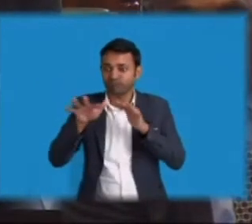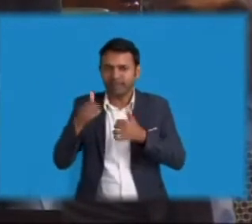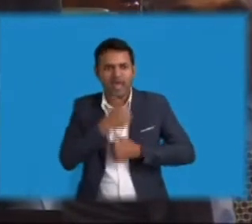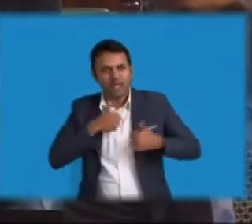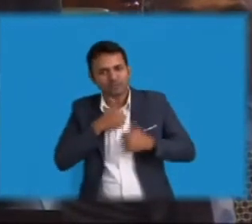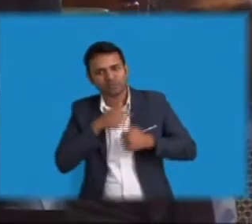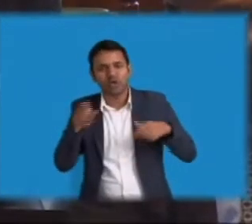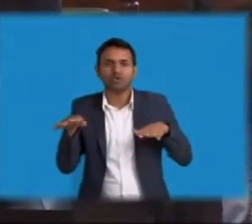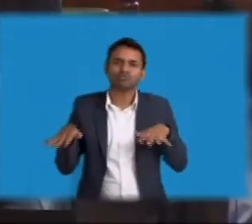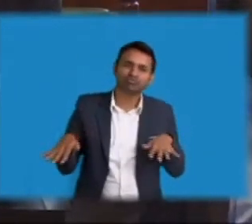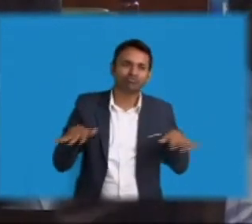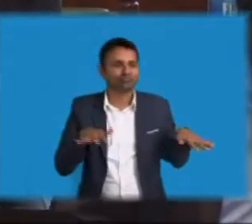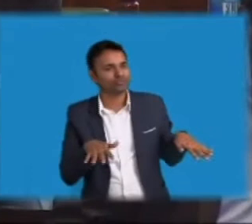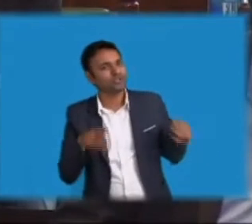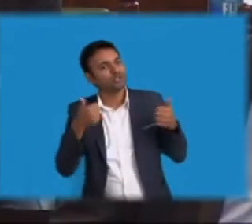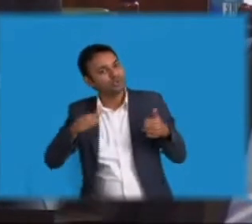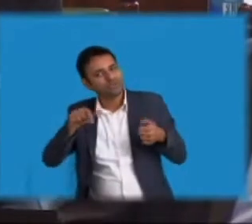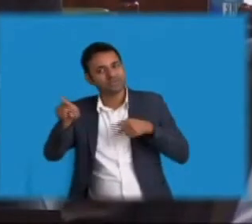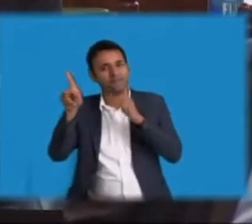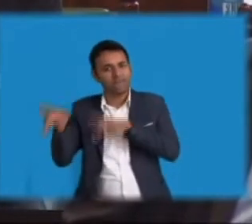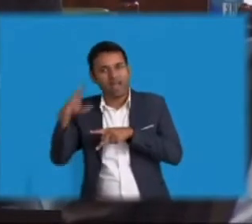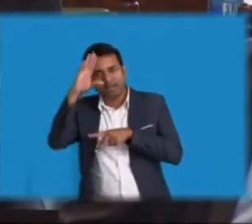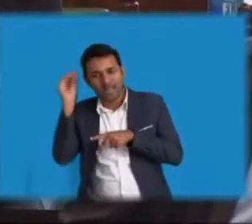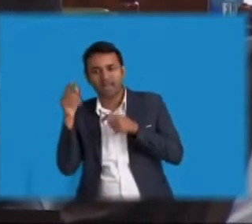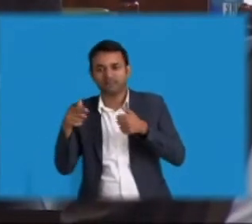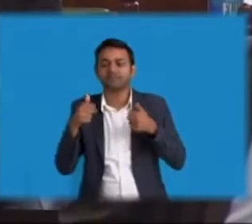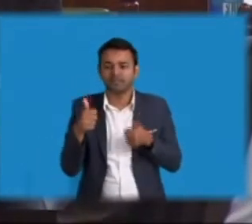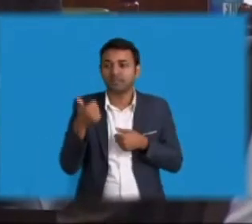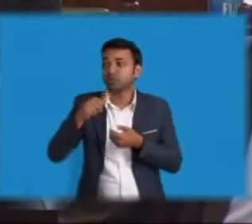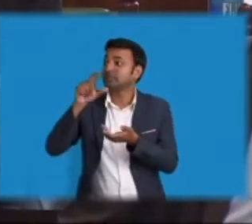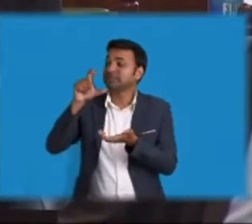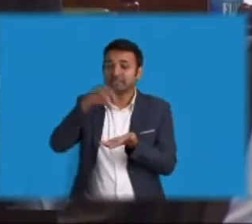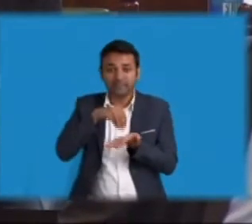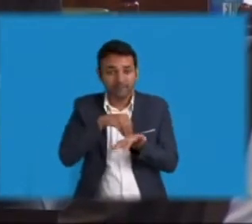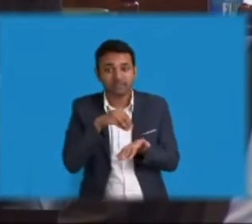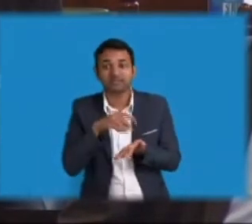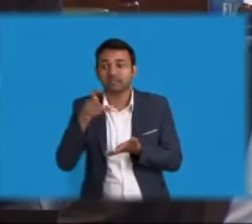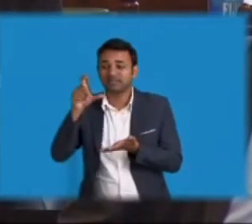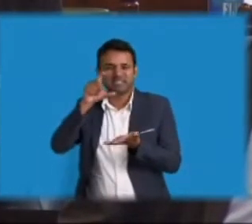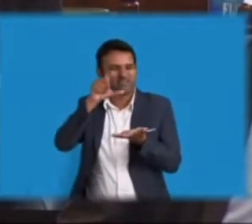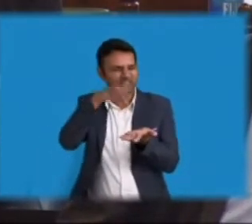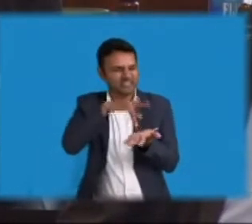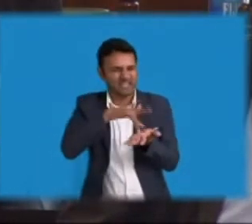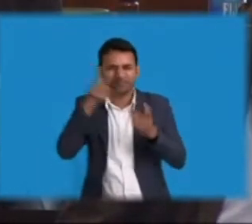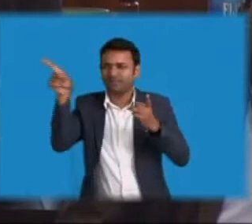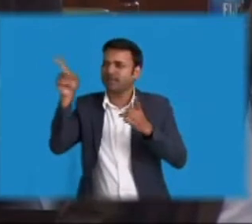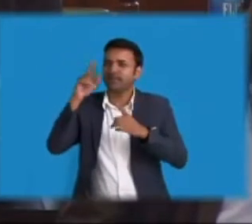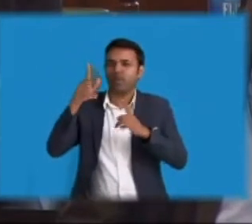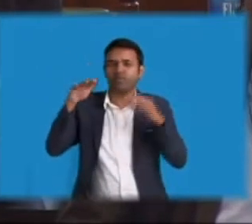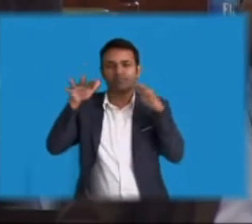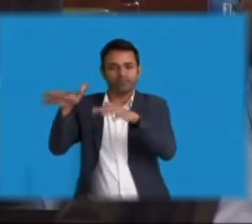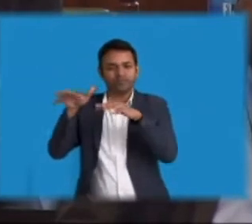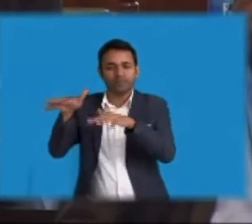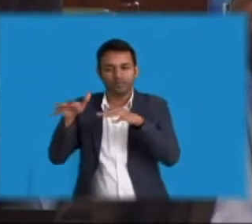Work has commenced on the Suva Civic Center auditorium and lower hall upgrade in partnership with Guangdong Province. This